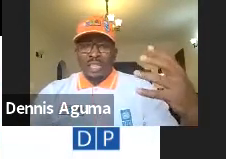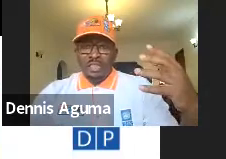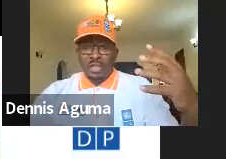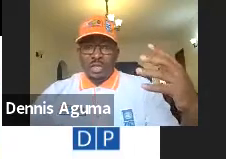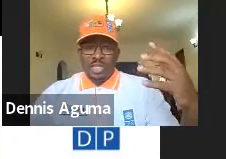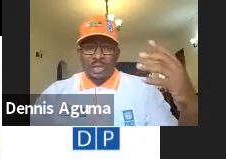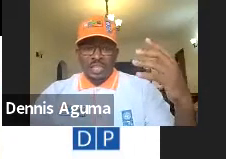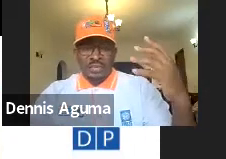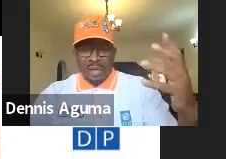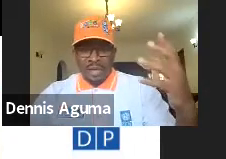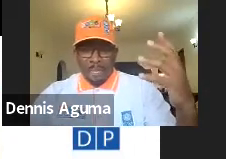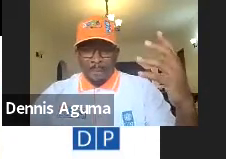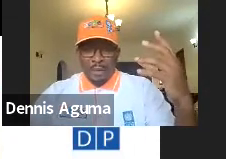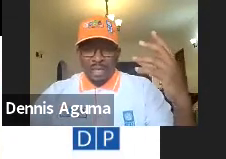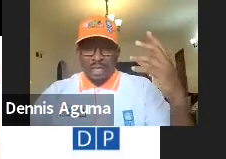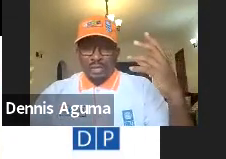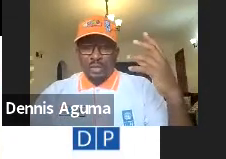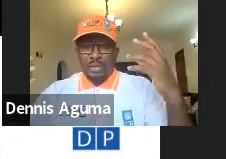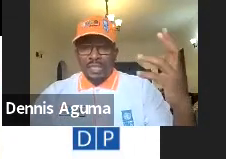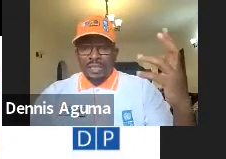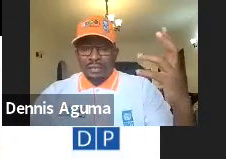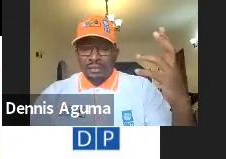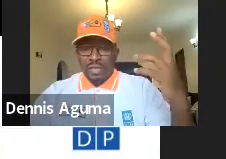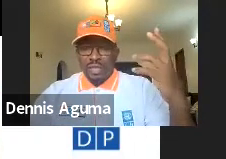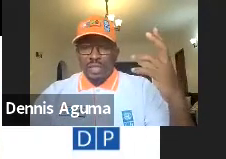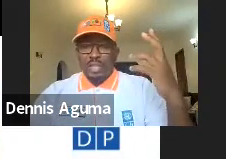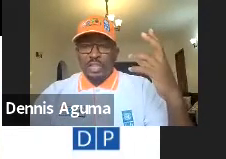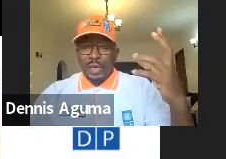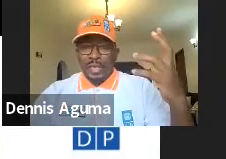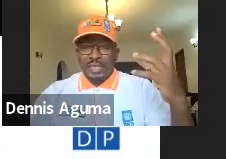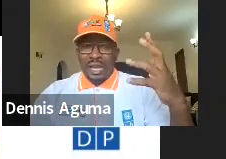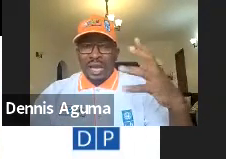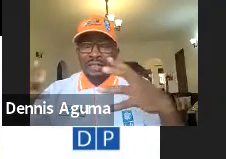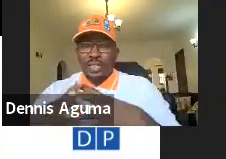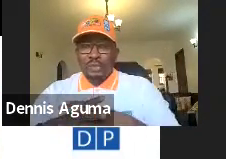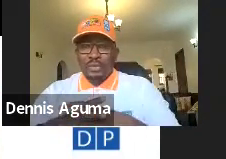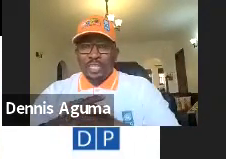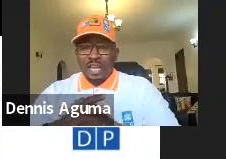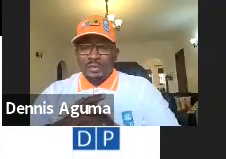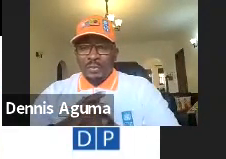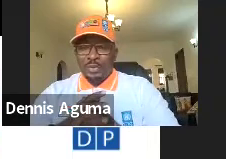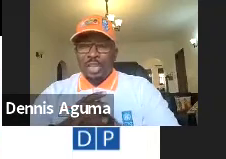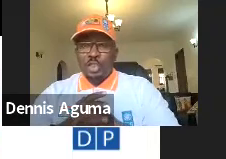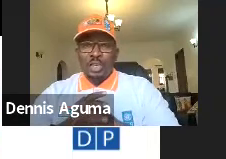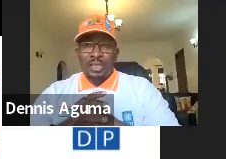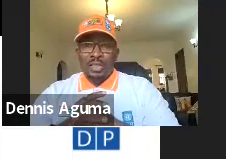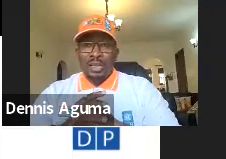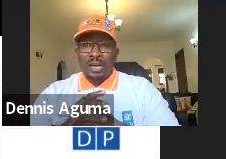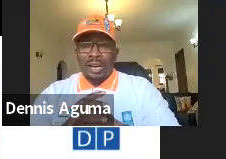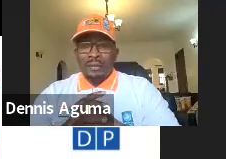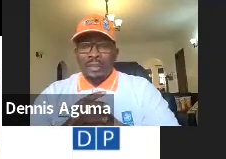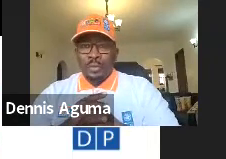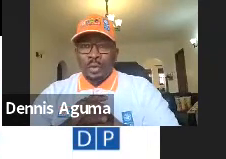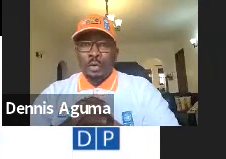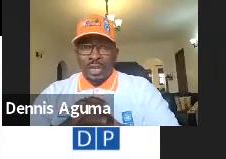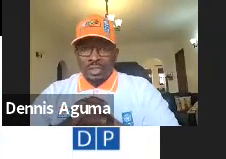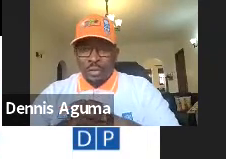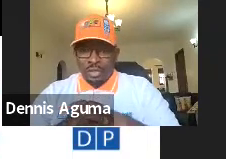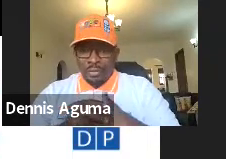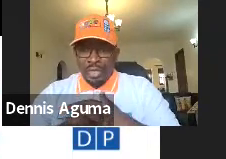mainly is usually to inspire, to skill, to incubate. And for some of these young people, they usually are